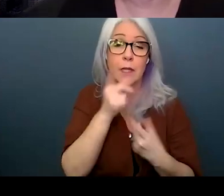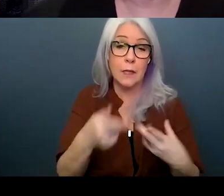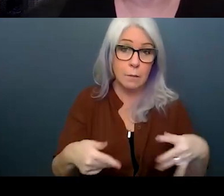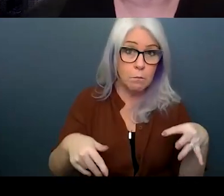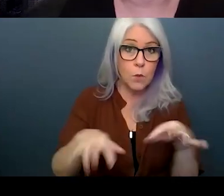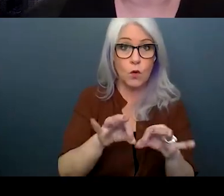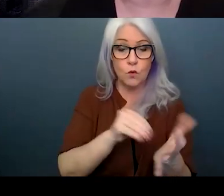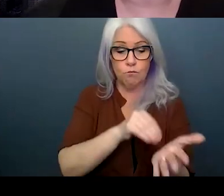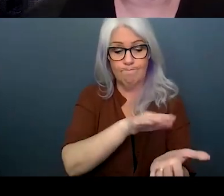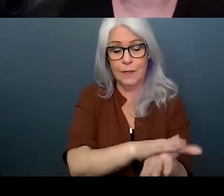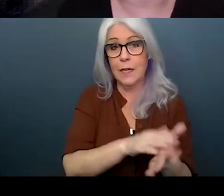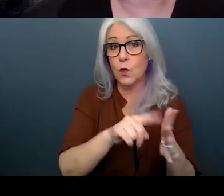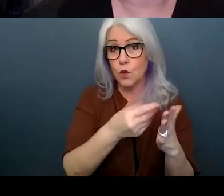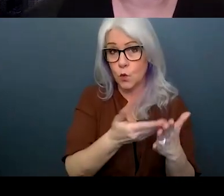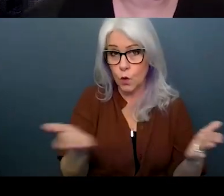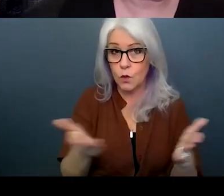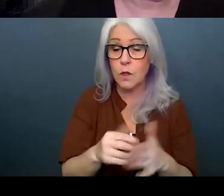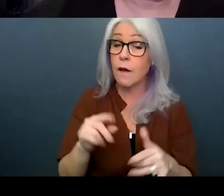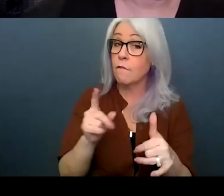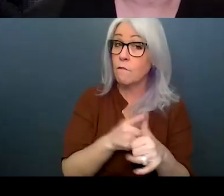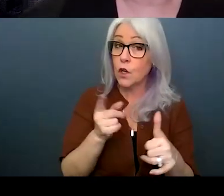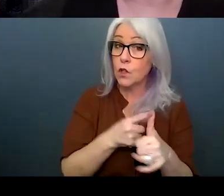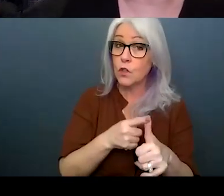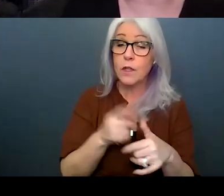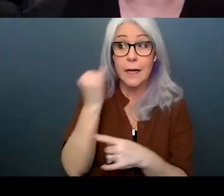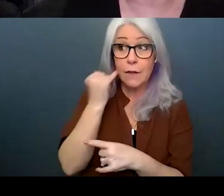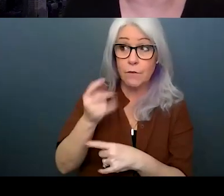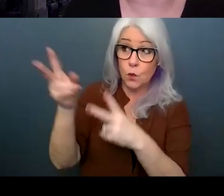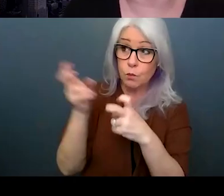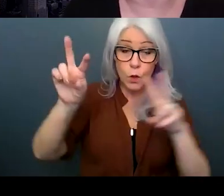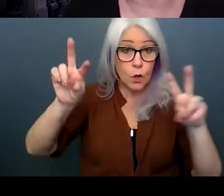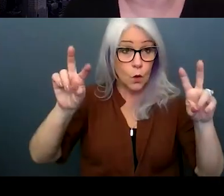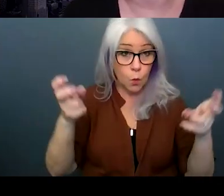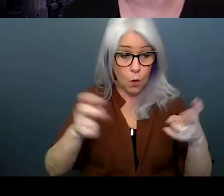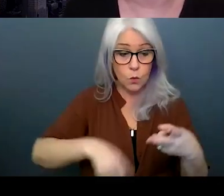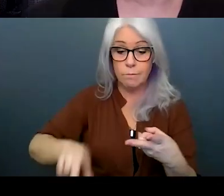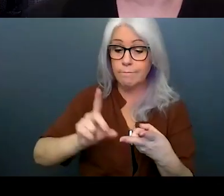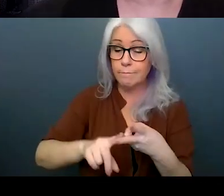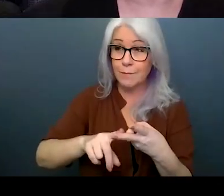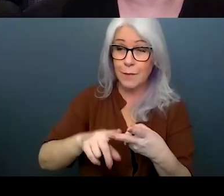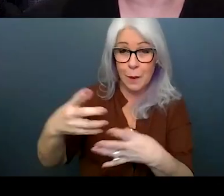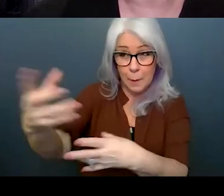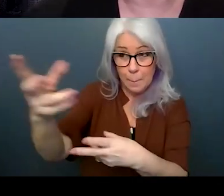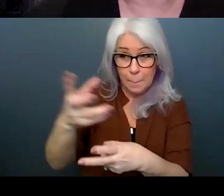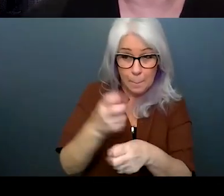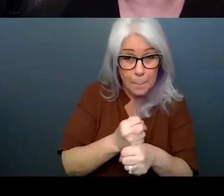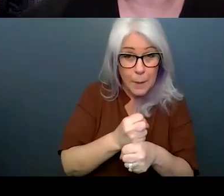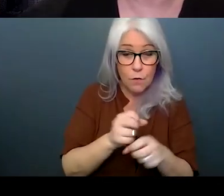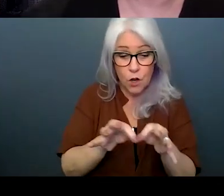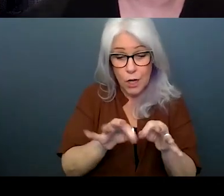sources. First is when you quote. Second is when you paraphrase. Third is